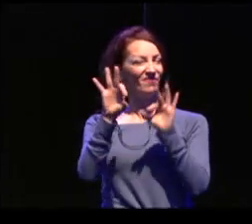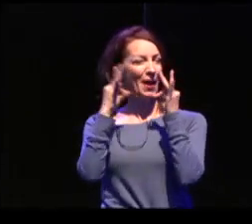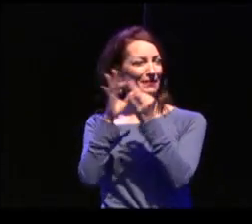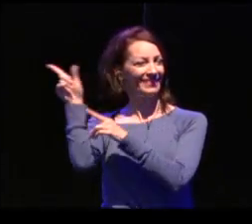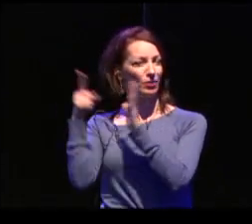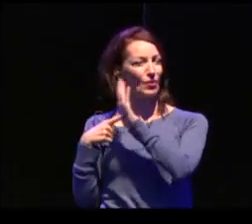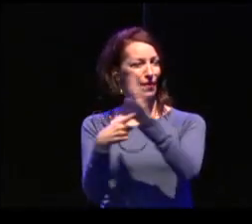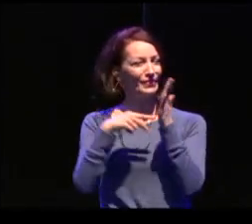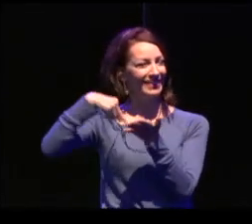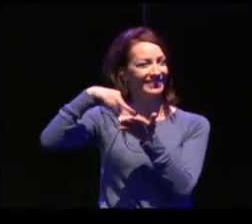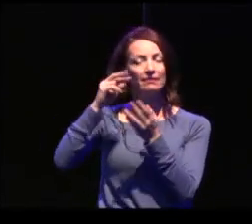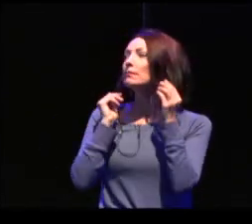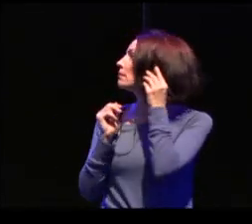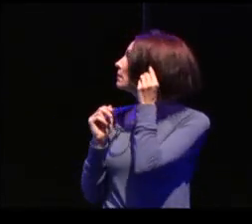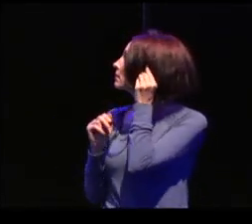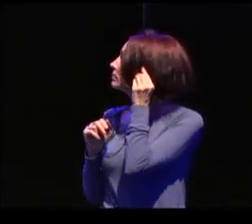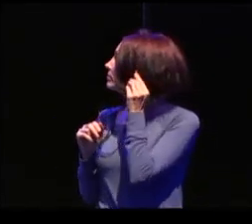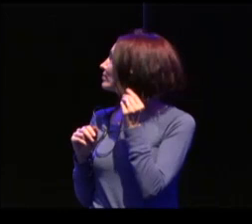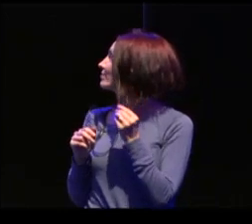You want to hear the whole thing? You know how to get it. You